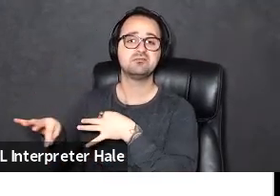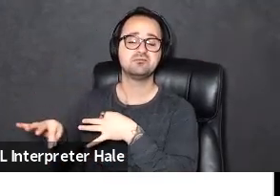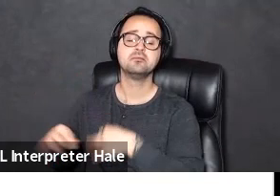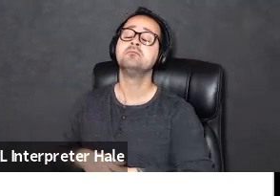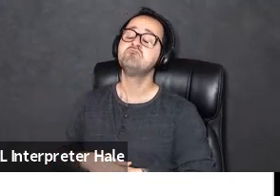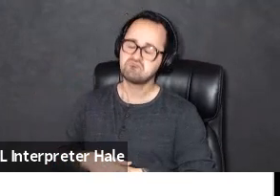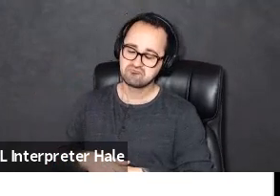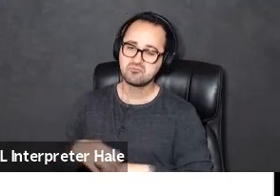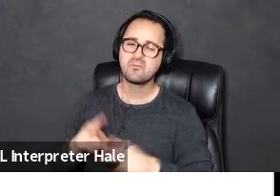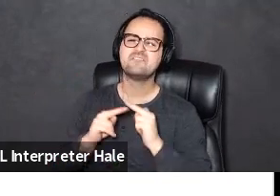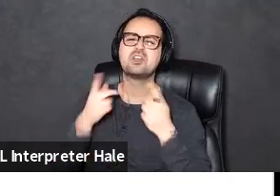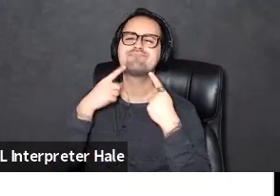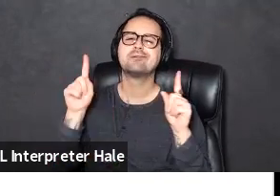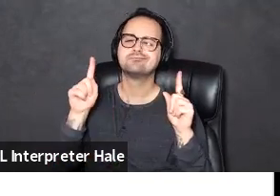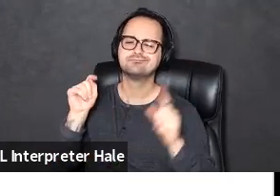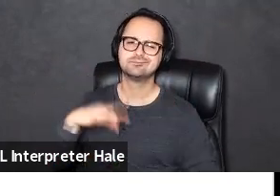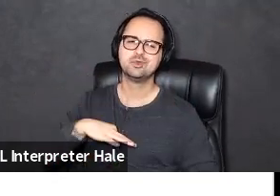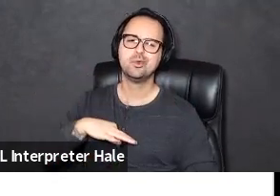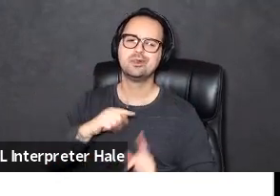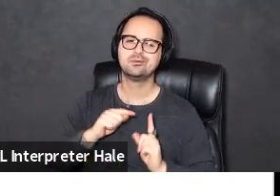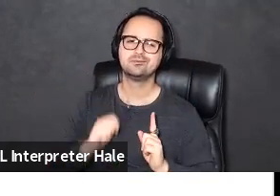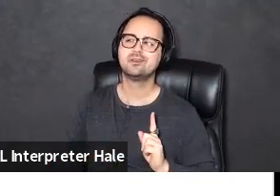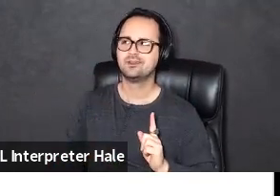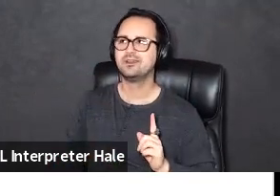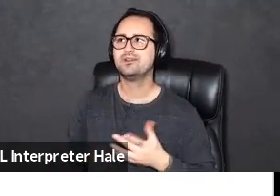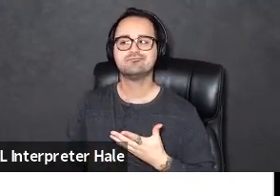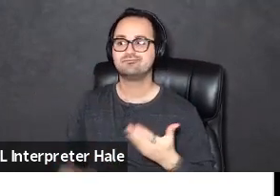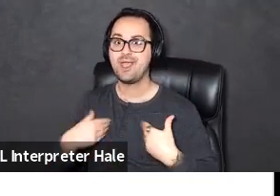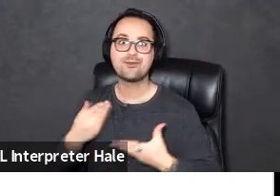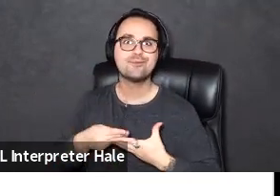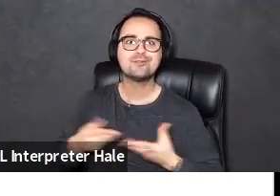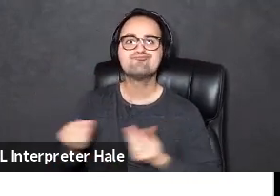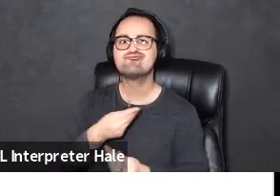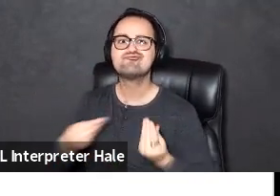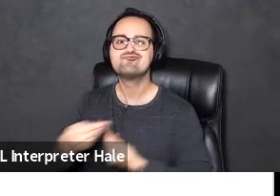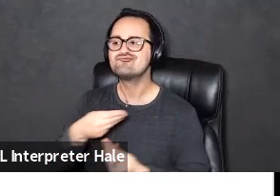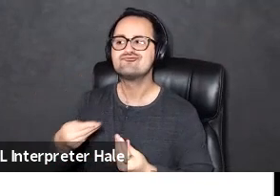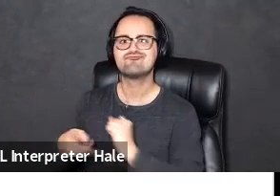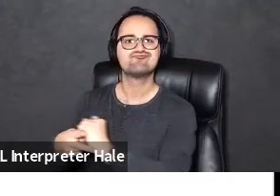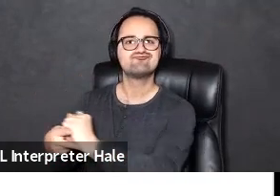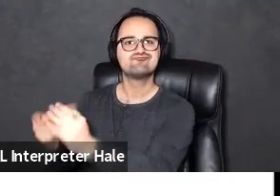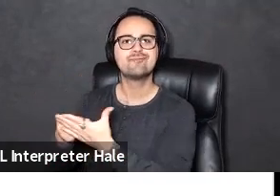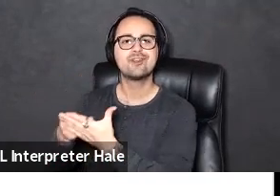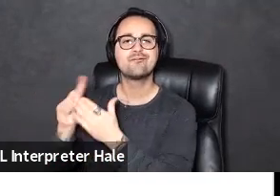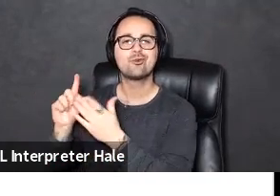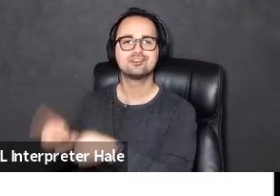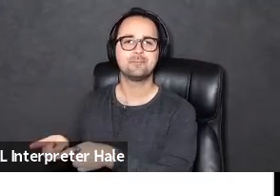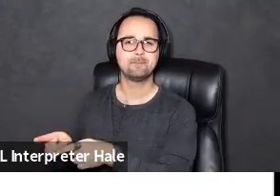very effective tool in terms of you know, having money and being able to put money aside for an